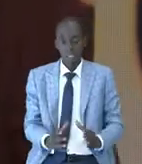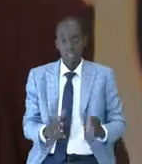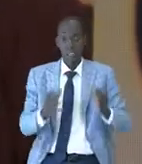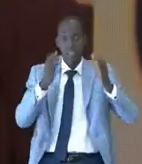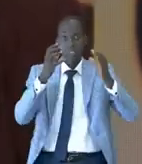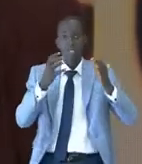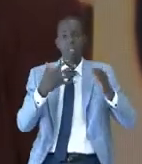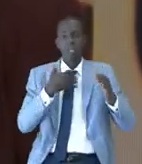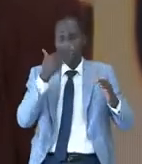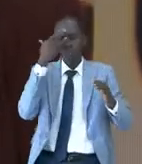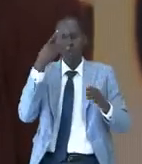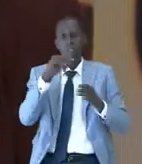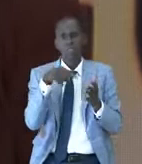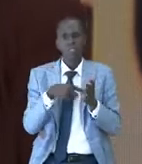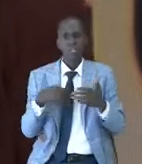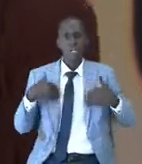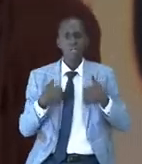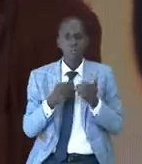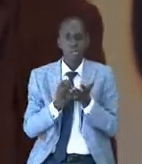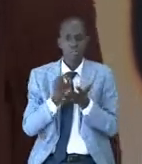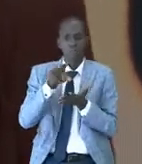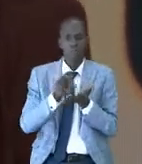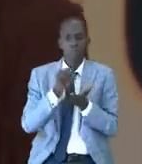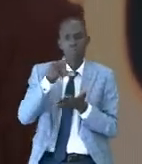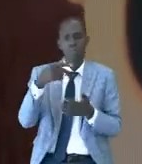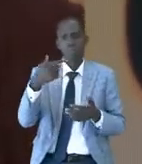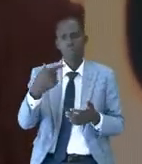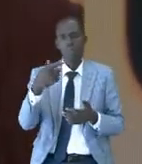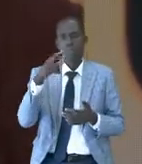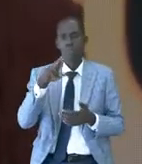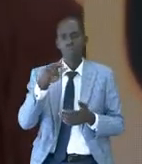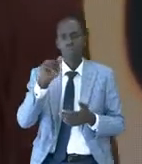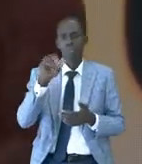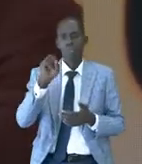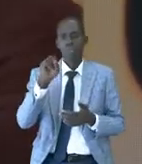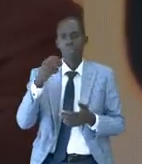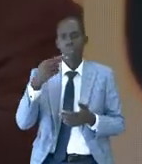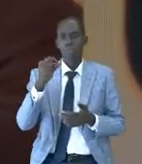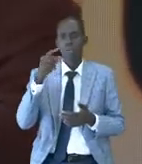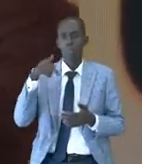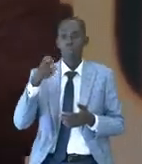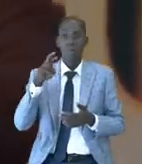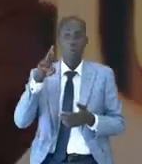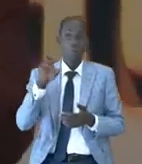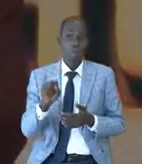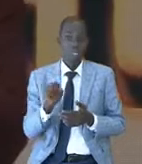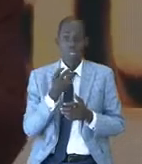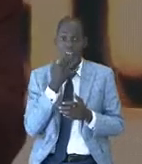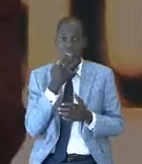a grasshopper inside. They closed it with a